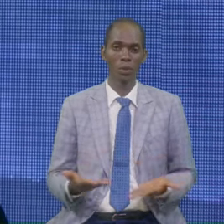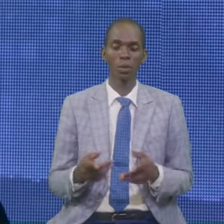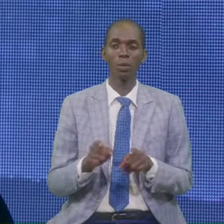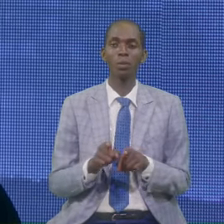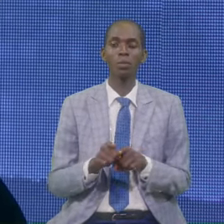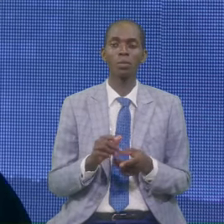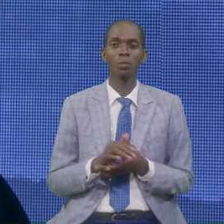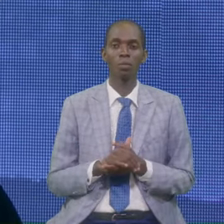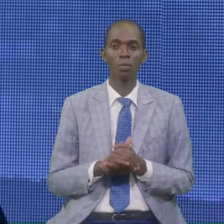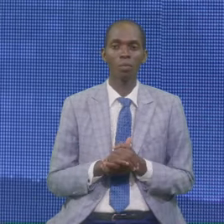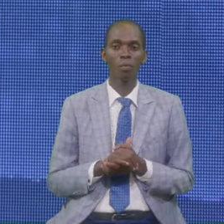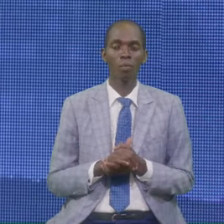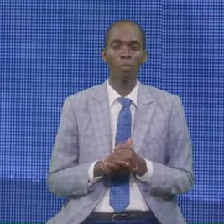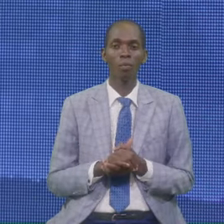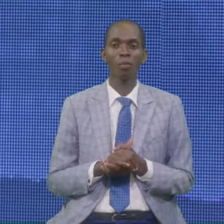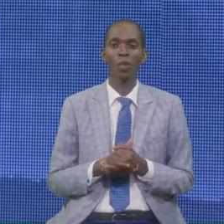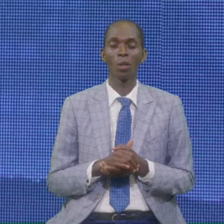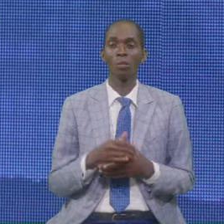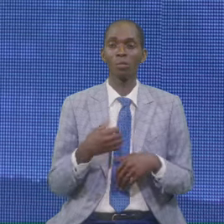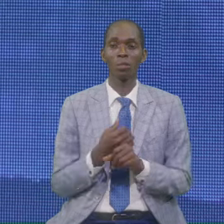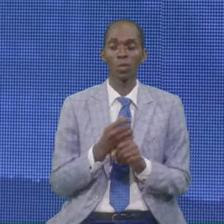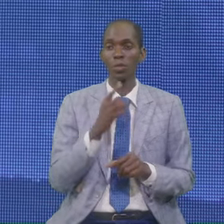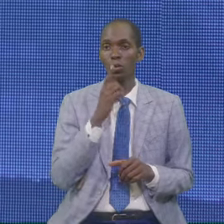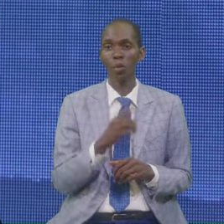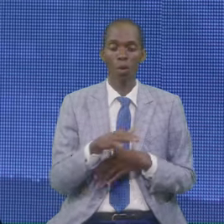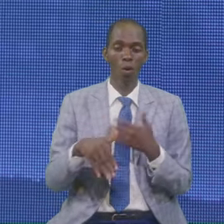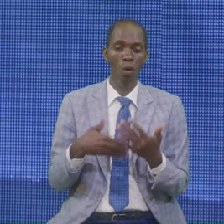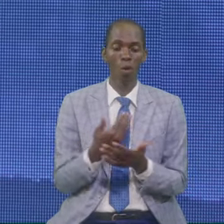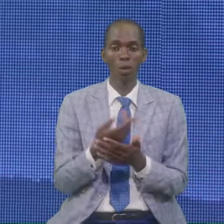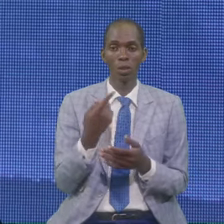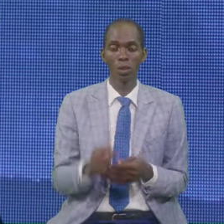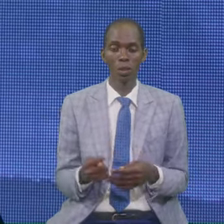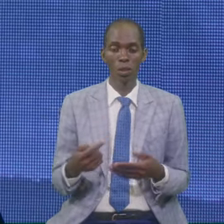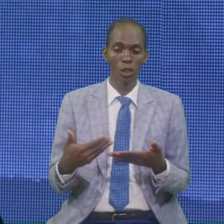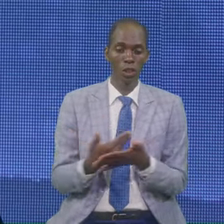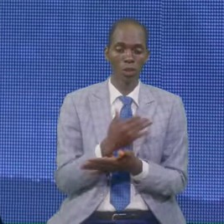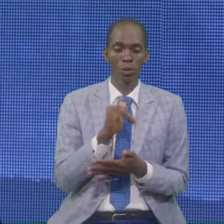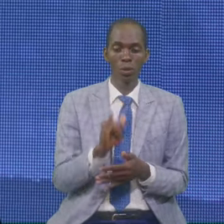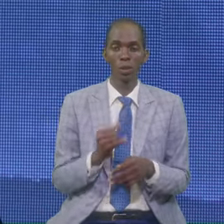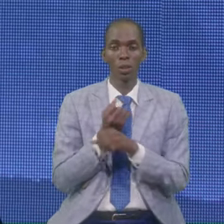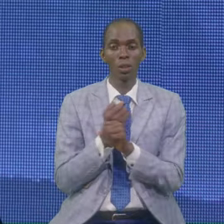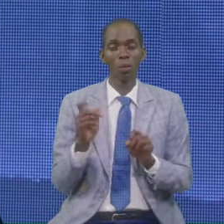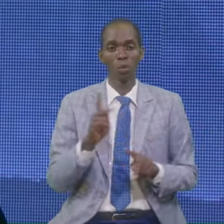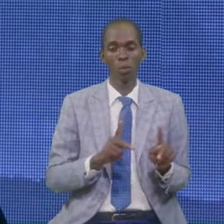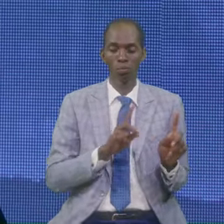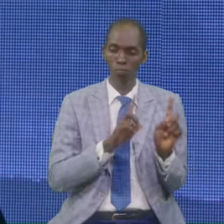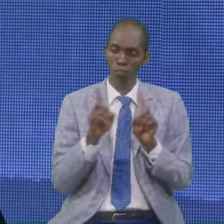Let's make sure all the converts try to come. It's going to be 3